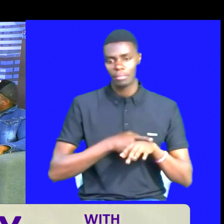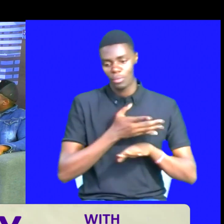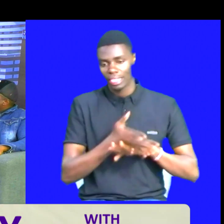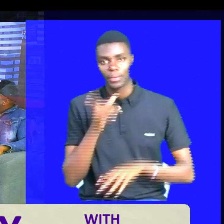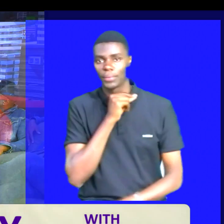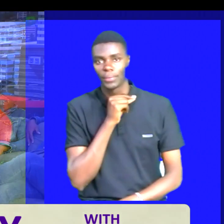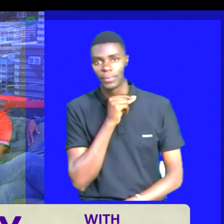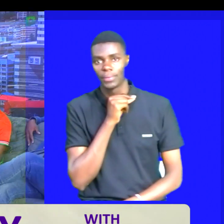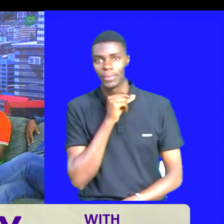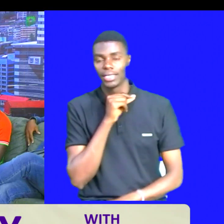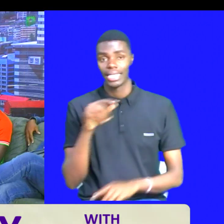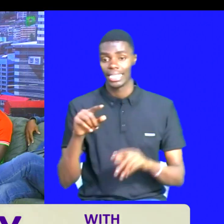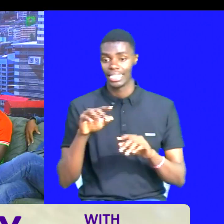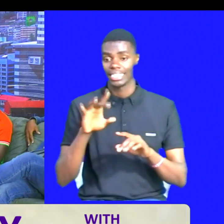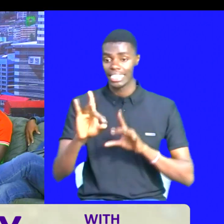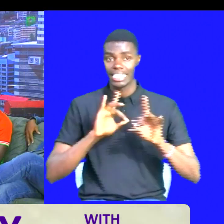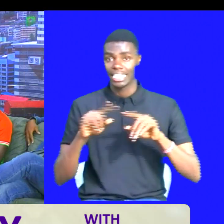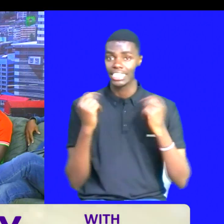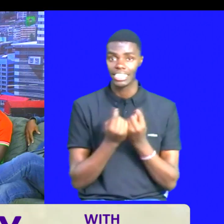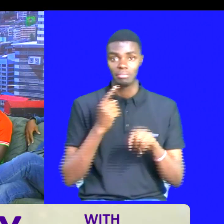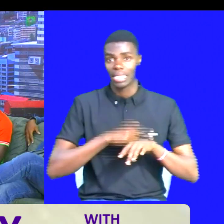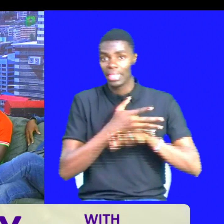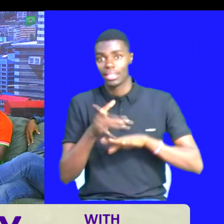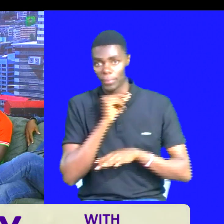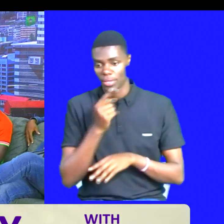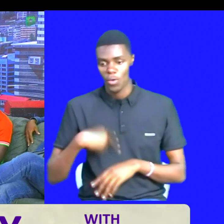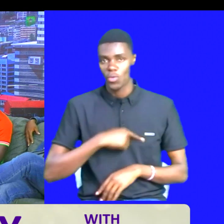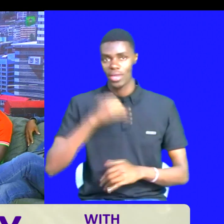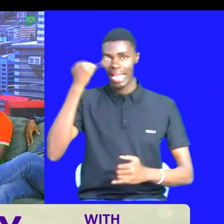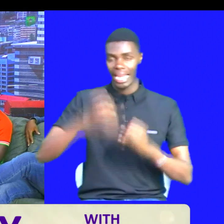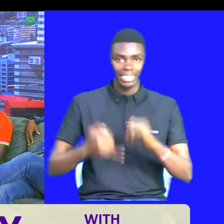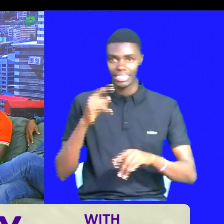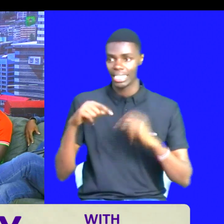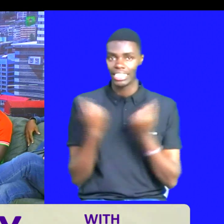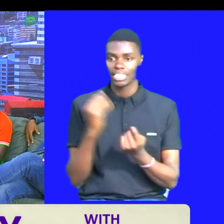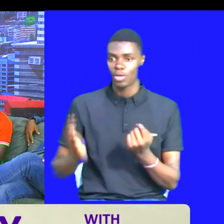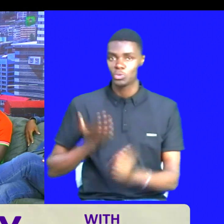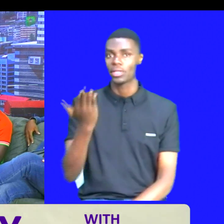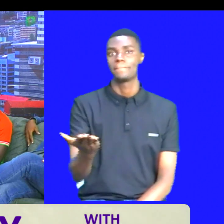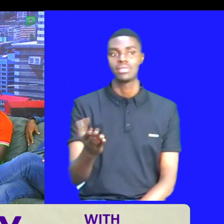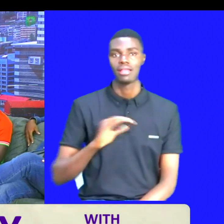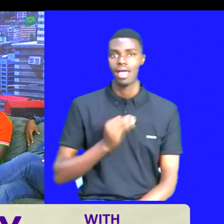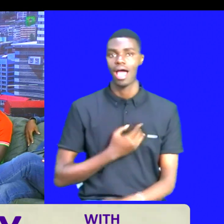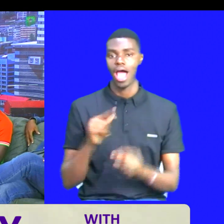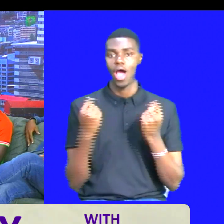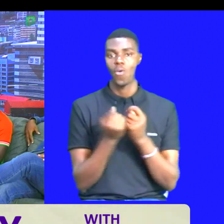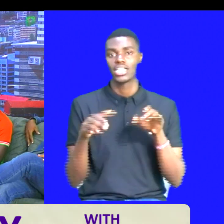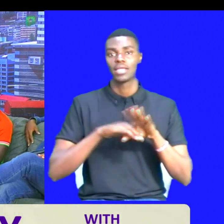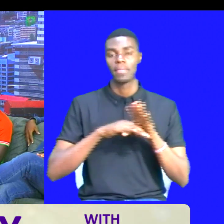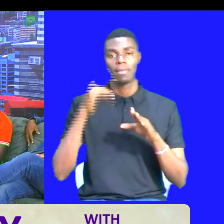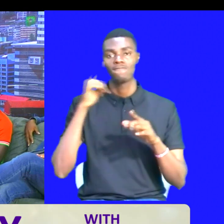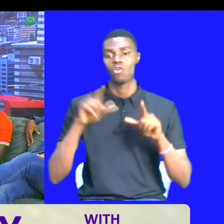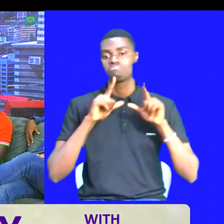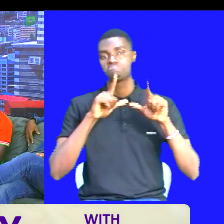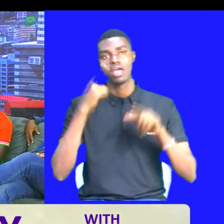in selection of our team, because I think we were the last team to submit our team members for accreditation in Okay.